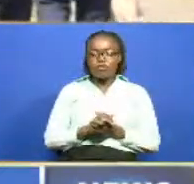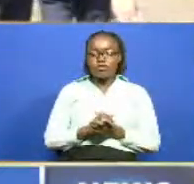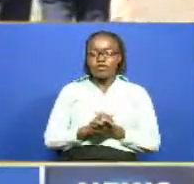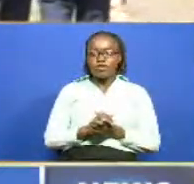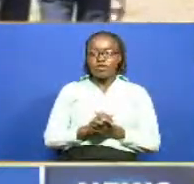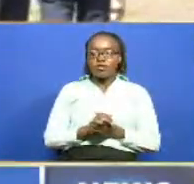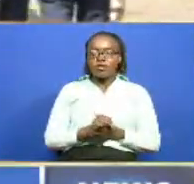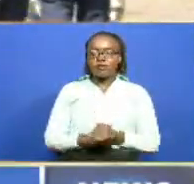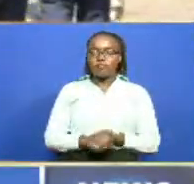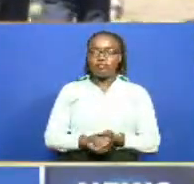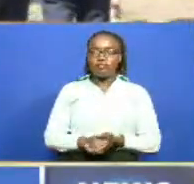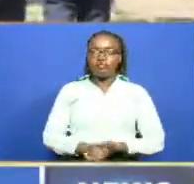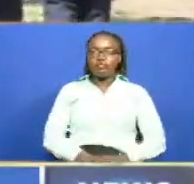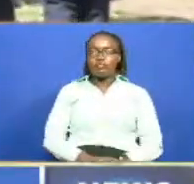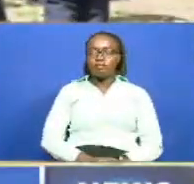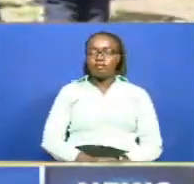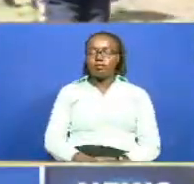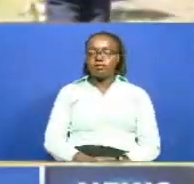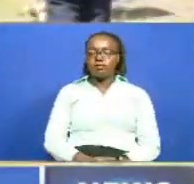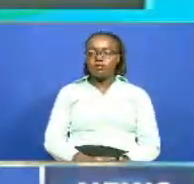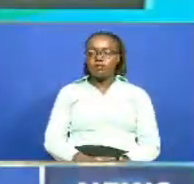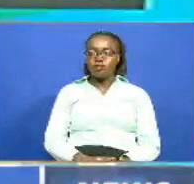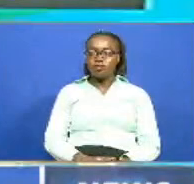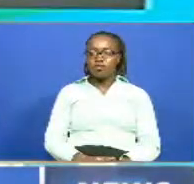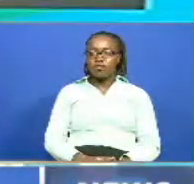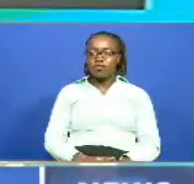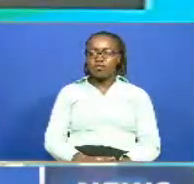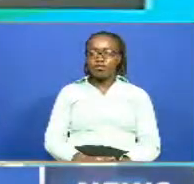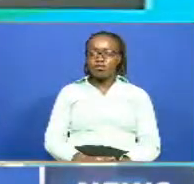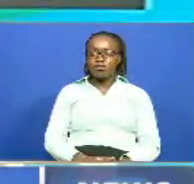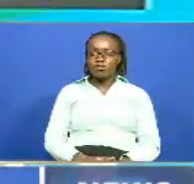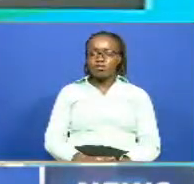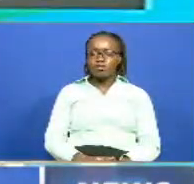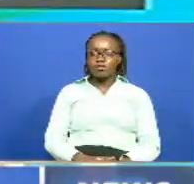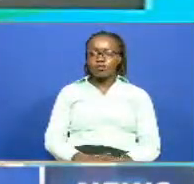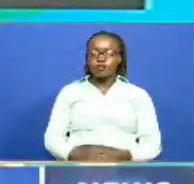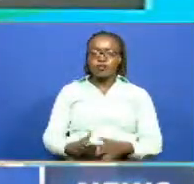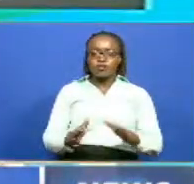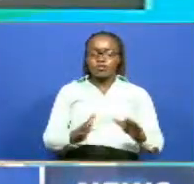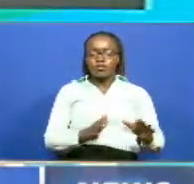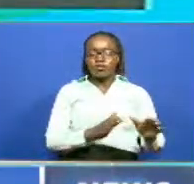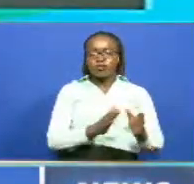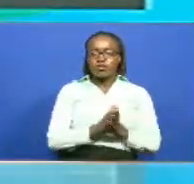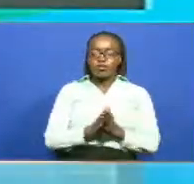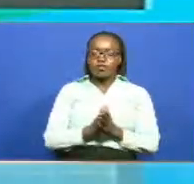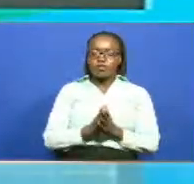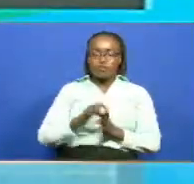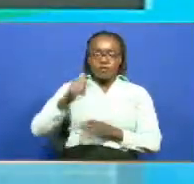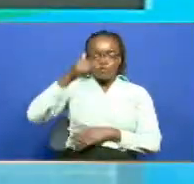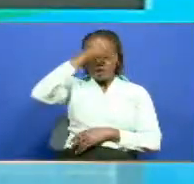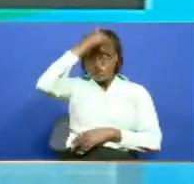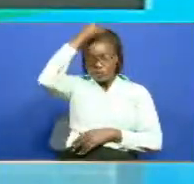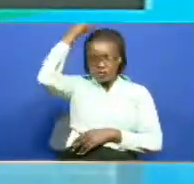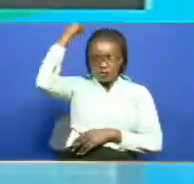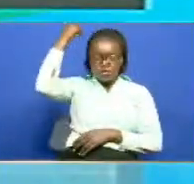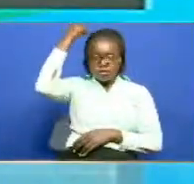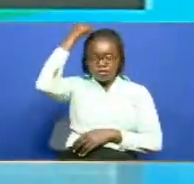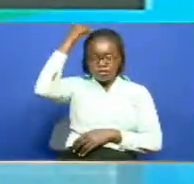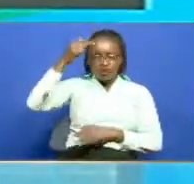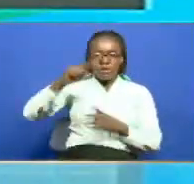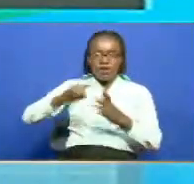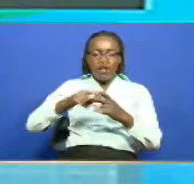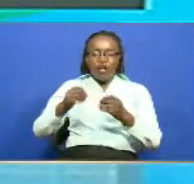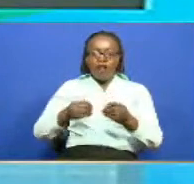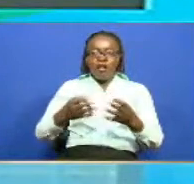1 News, I'm Jackie Wambiru. Now, further afield, the United Arab Emirates will resume issuing